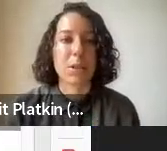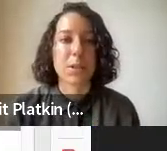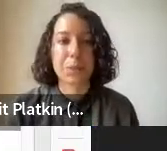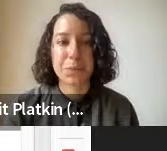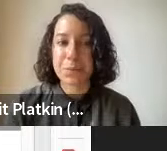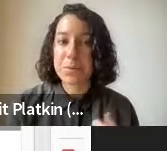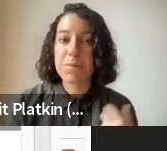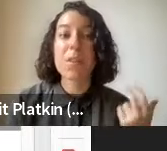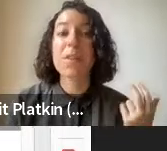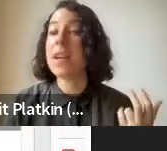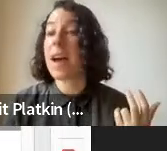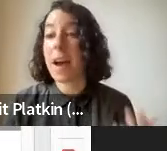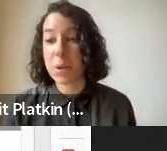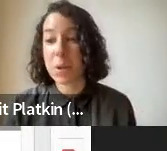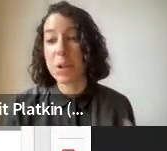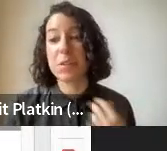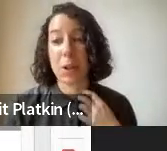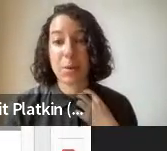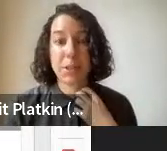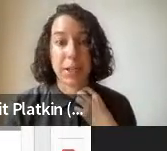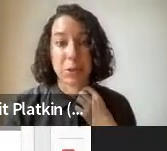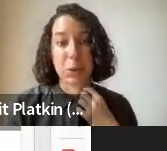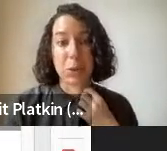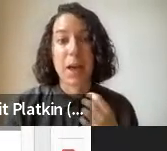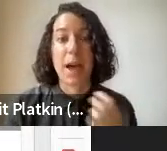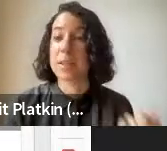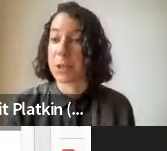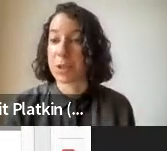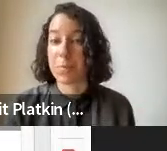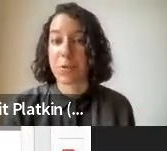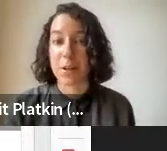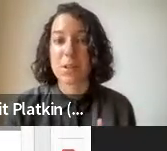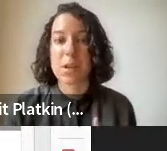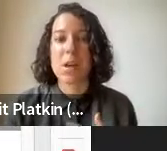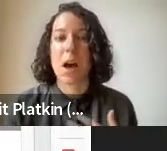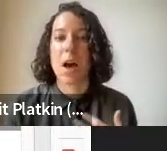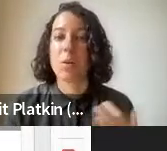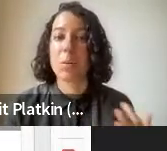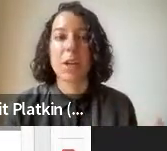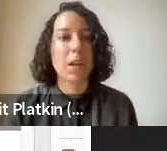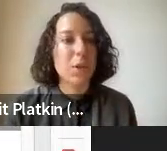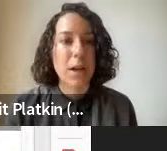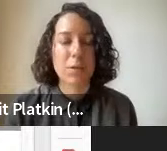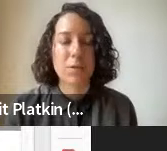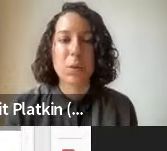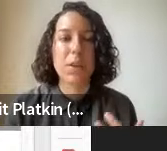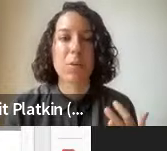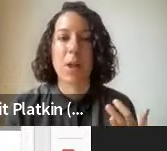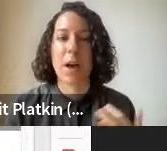Equity Reports. The Equitable Development Data Tool, as mentioned up front, will be